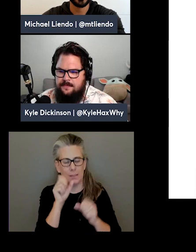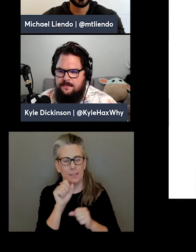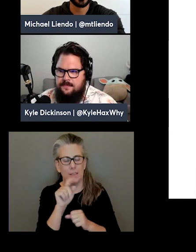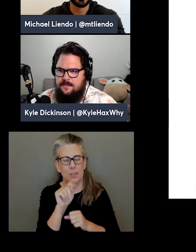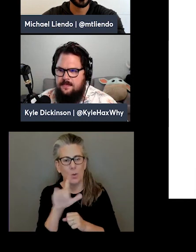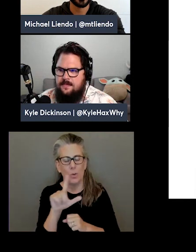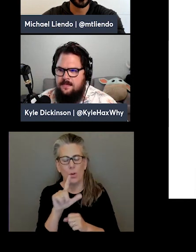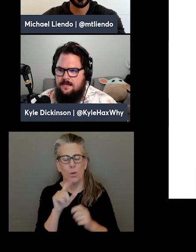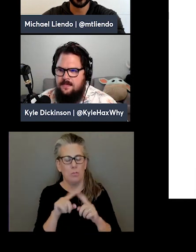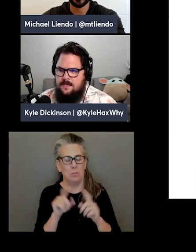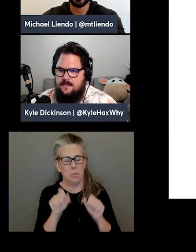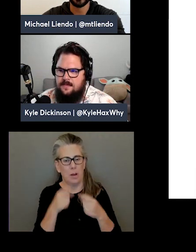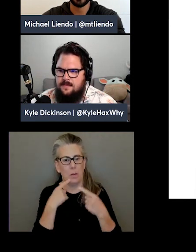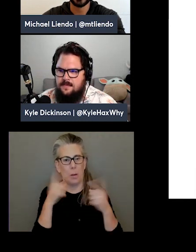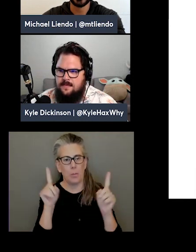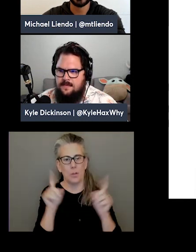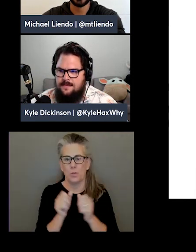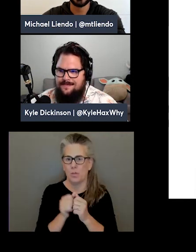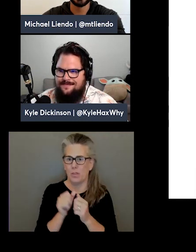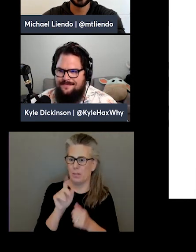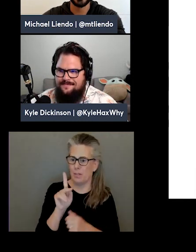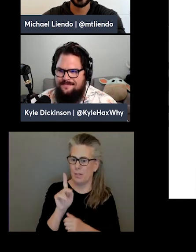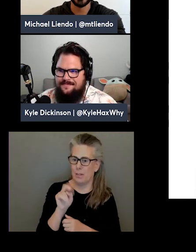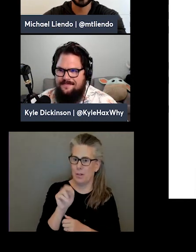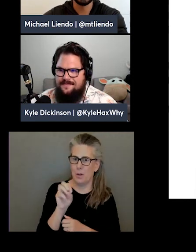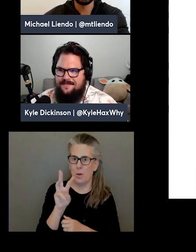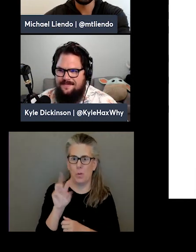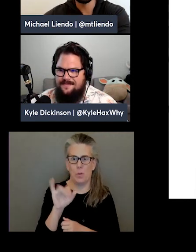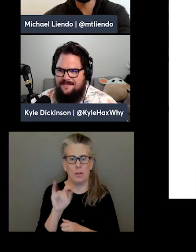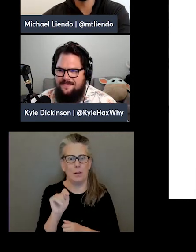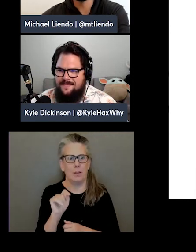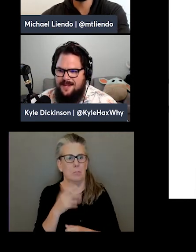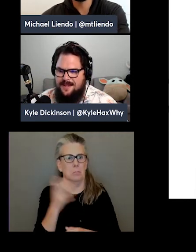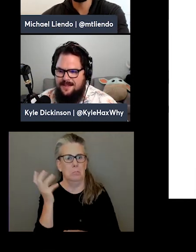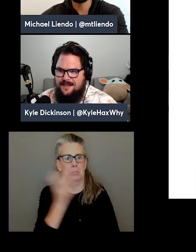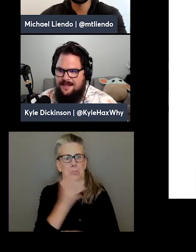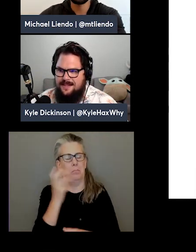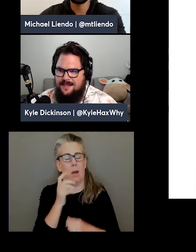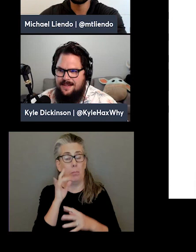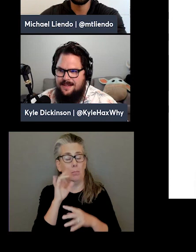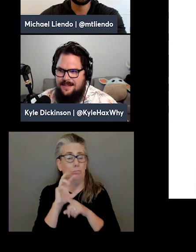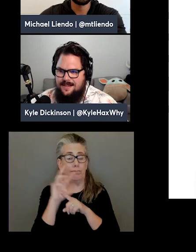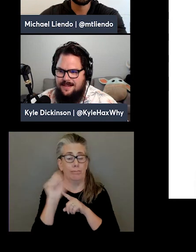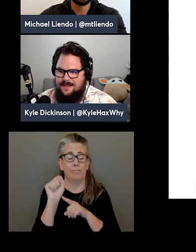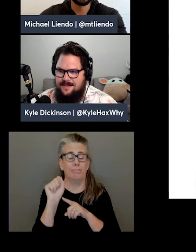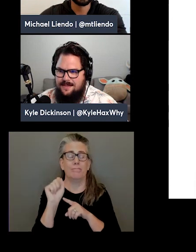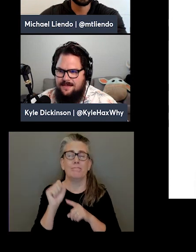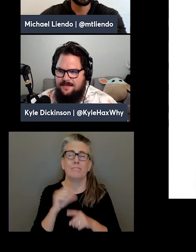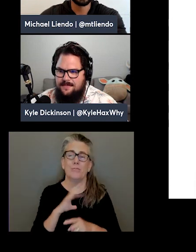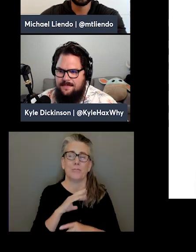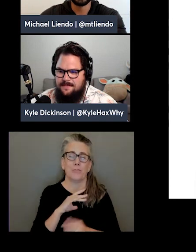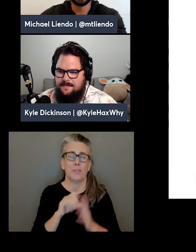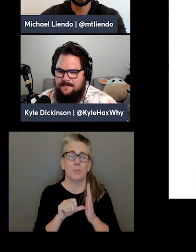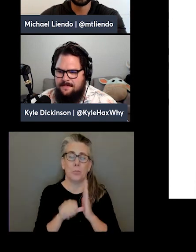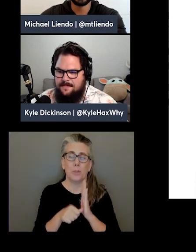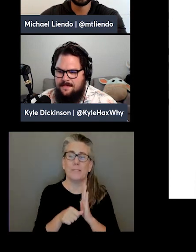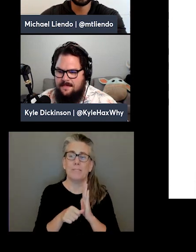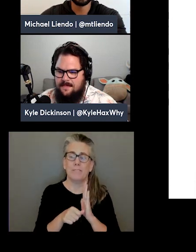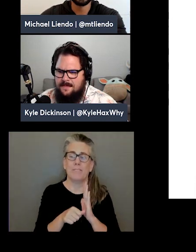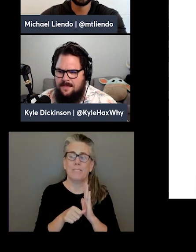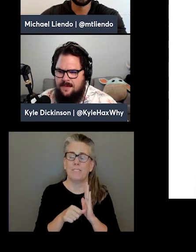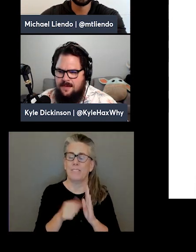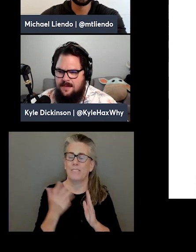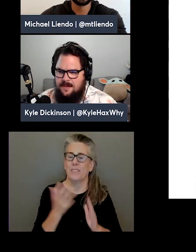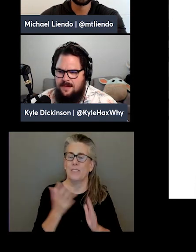is wow. Like I am truly blown away. This Incredible. is quite an impressive thing that